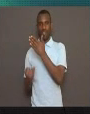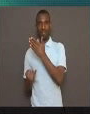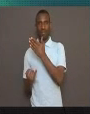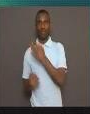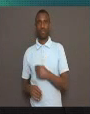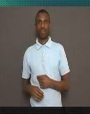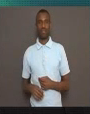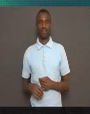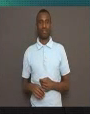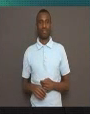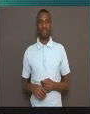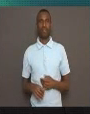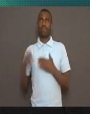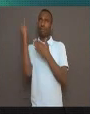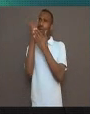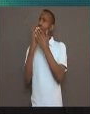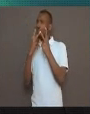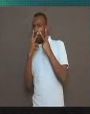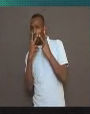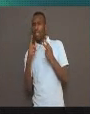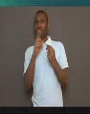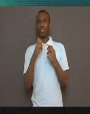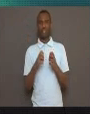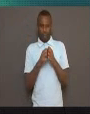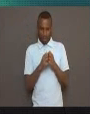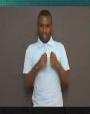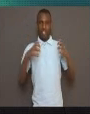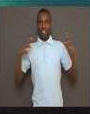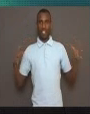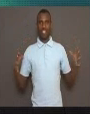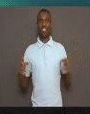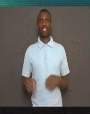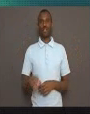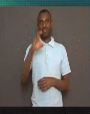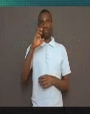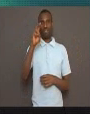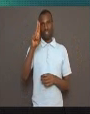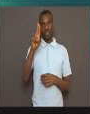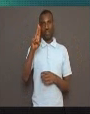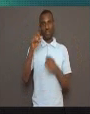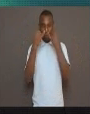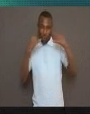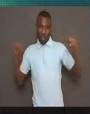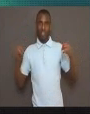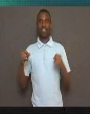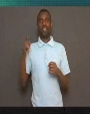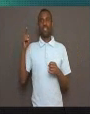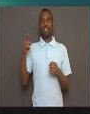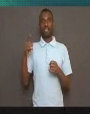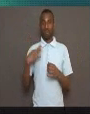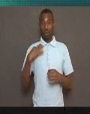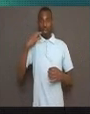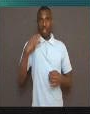The plot shows an extension of a copper wire against an applied